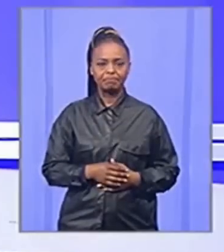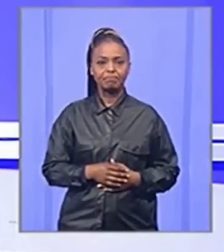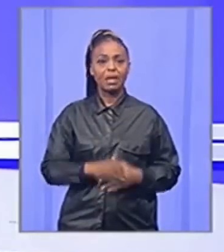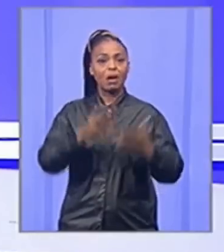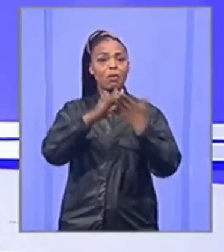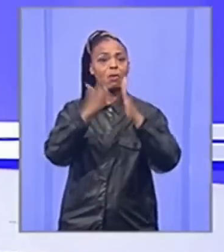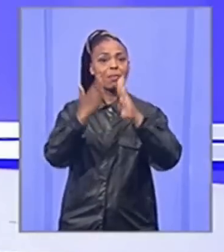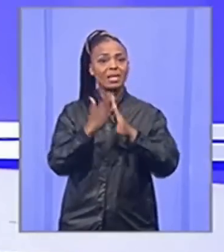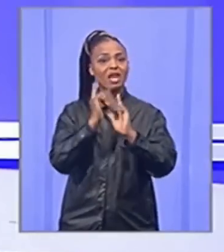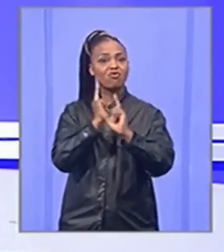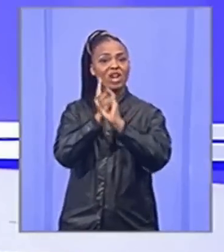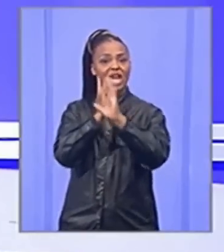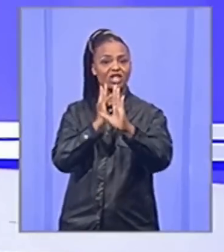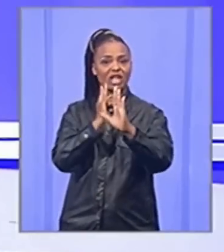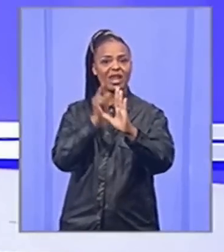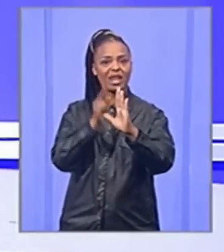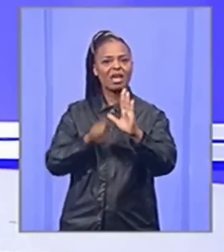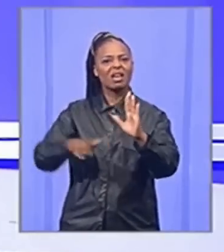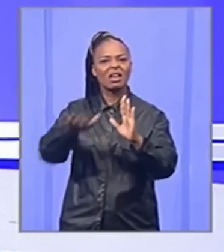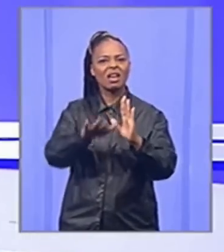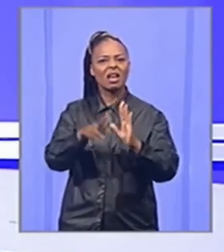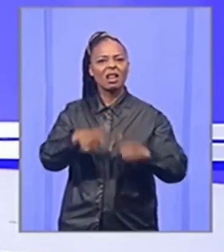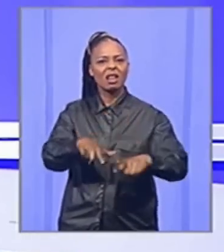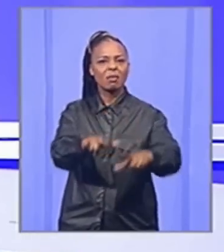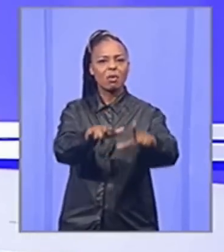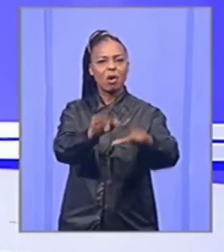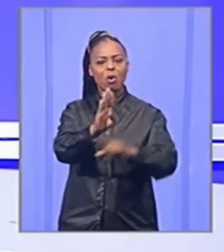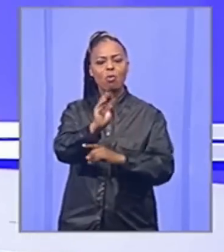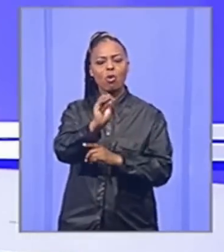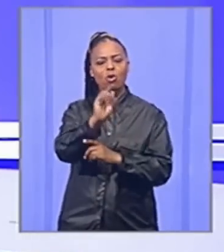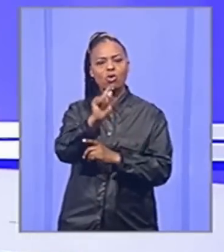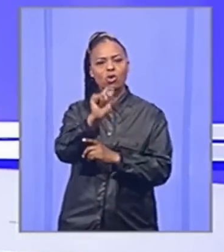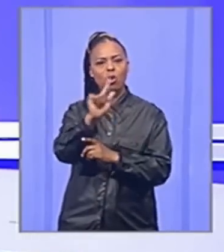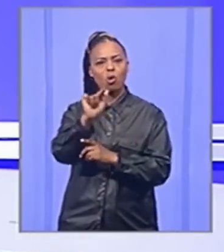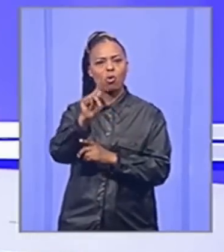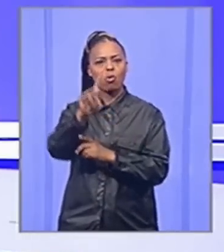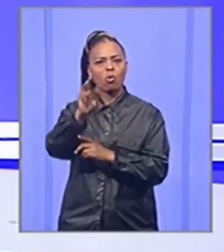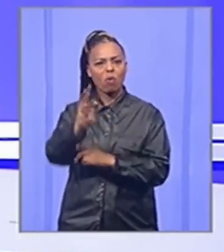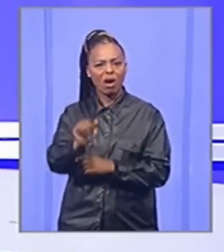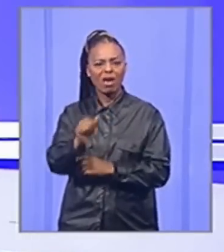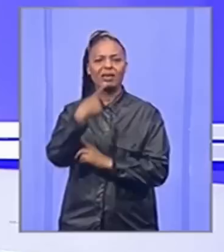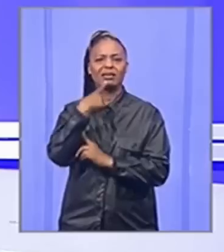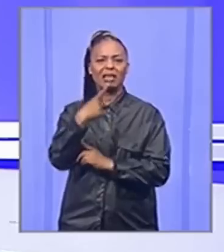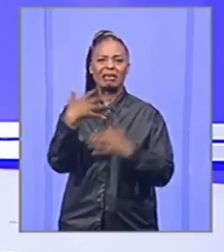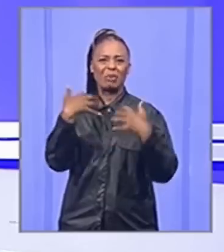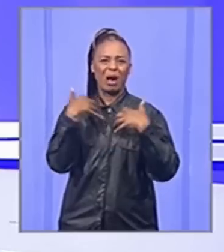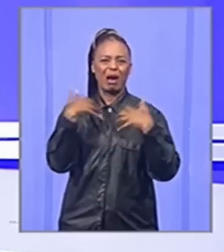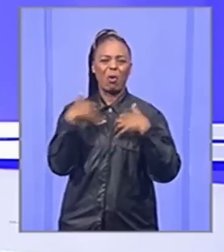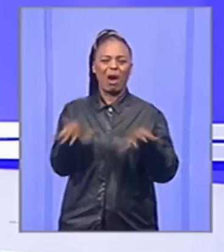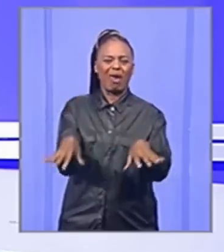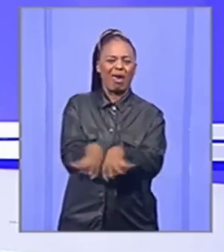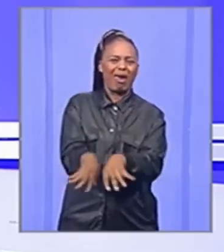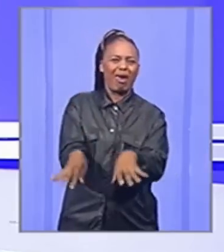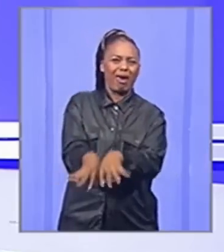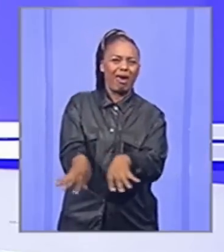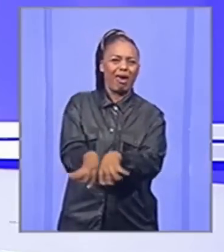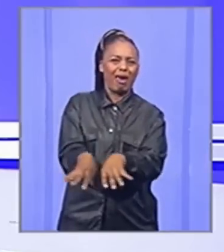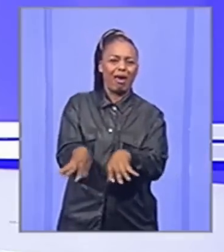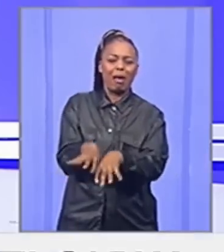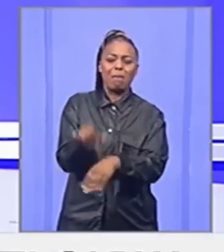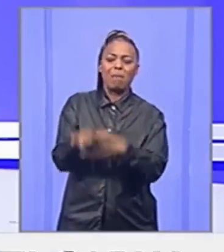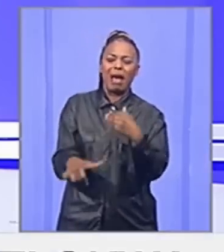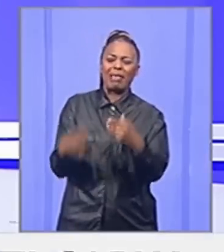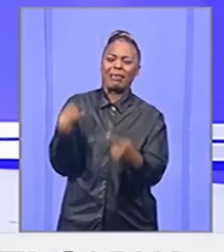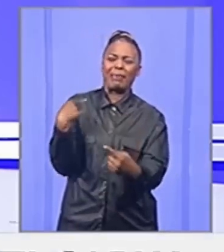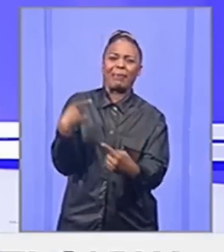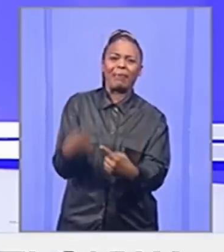Badudi ba lekeišene la morebeng ka botlokwa ka Limpopo ba re ba nyamišwa ke kelela tšhila yeo e enago